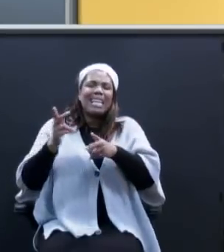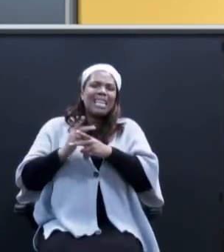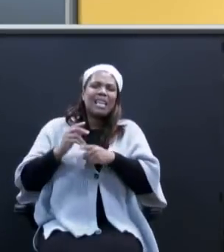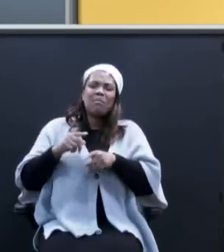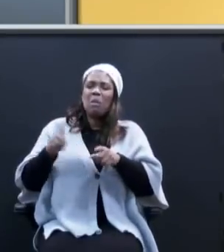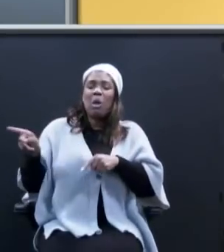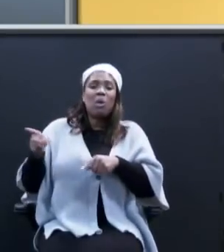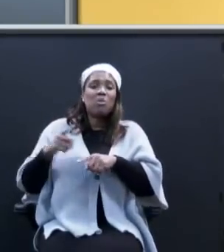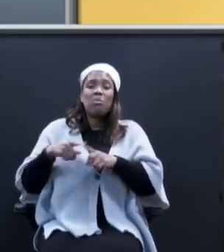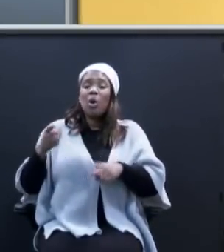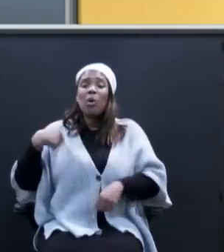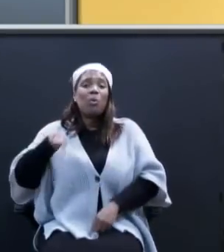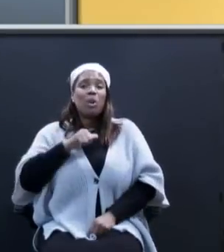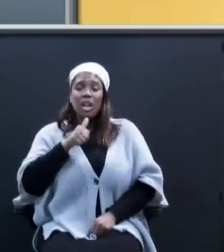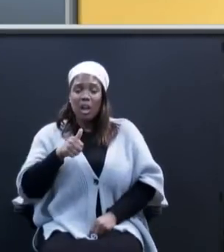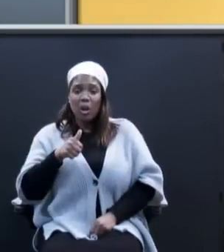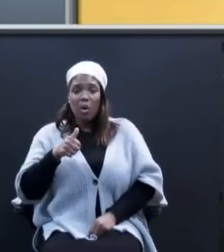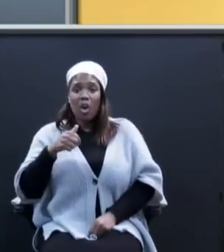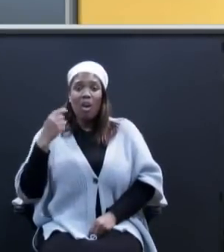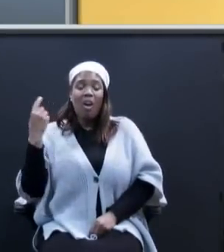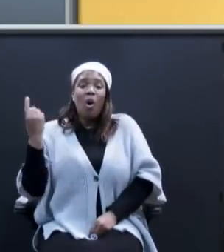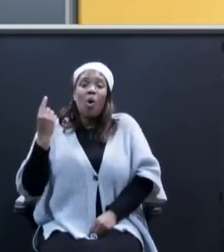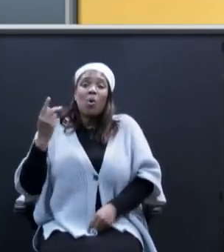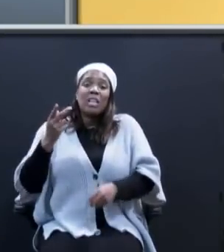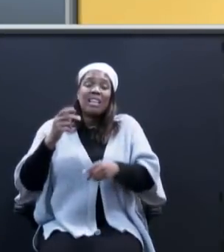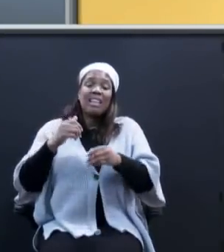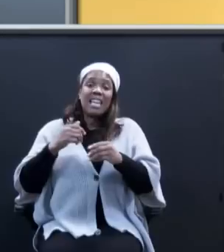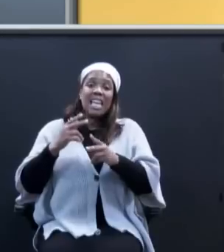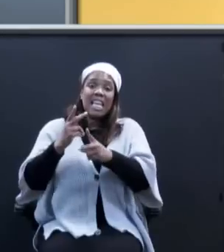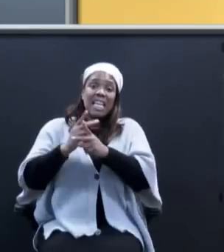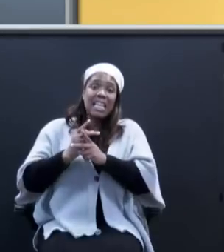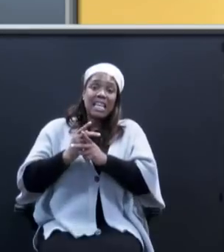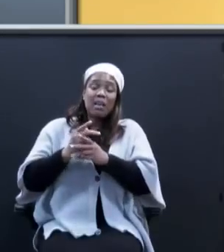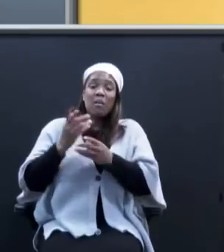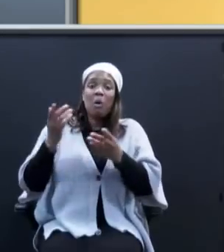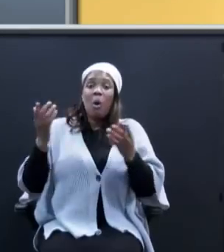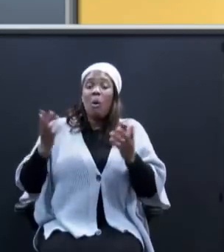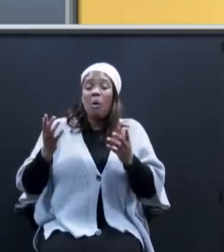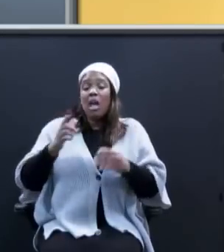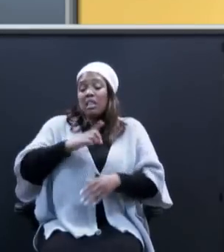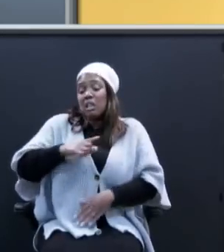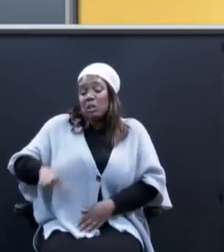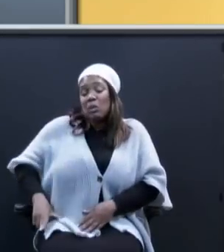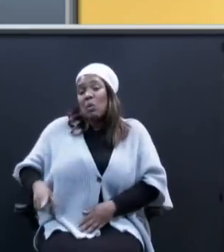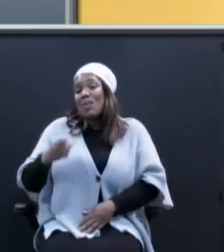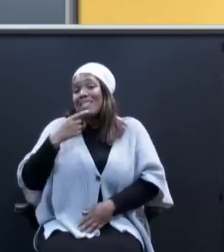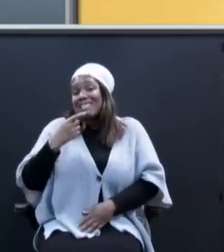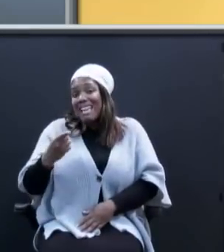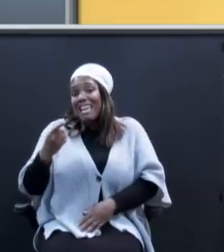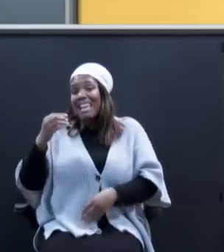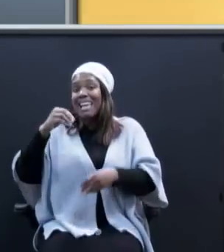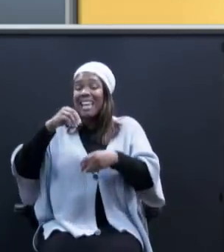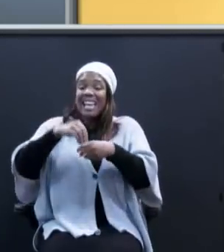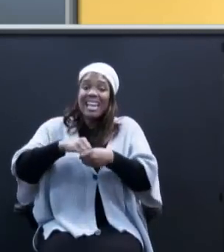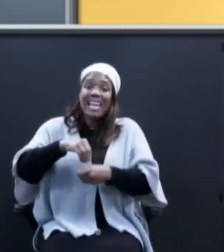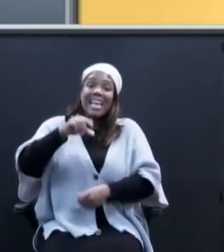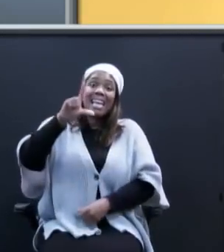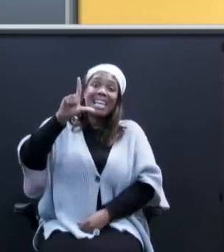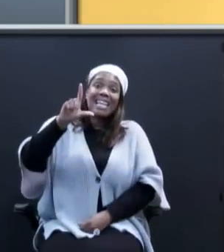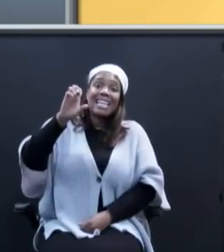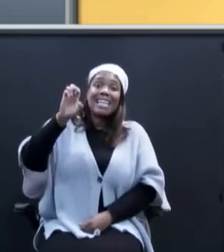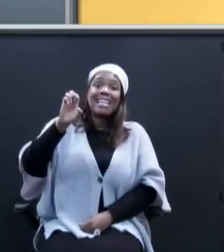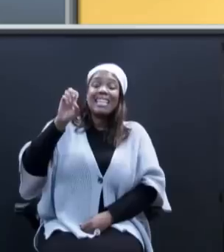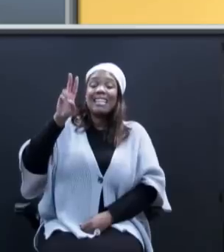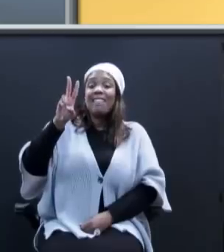chapter of Leviticus. Because these feasts in the 23rd chapter of Leviticus, sisters and brothers, is all about